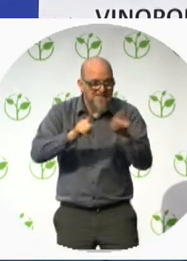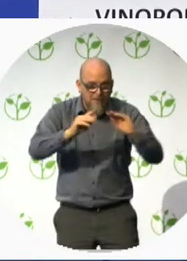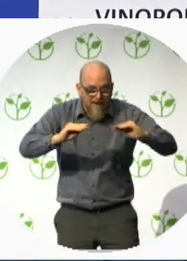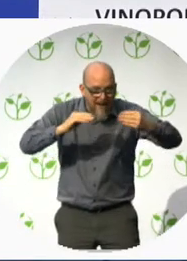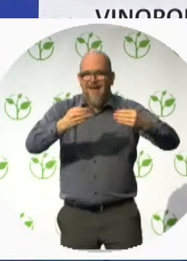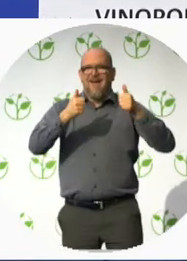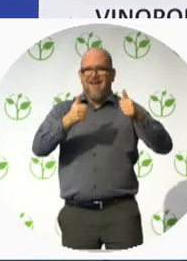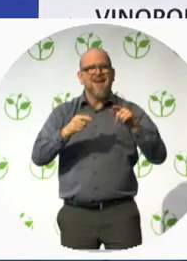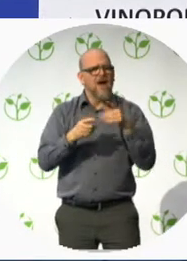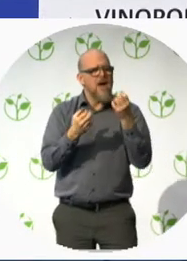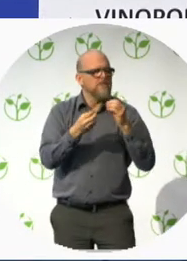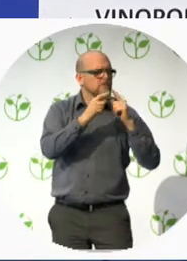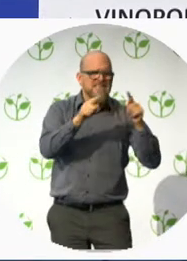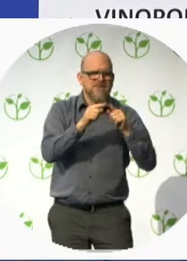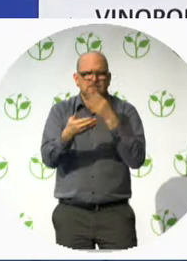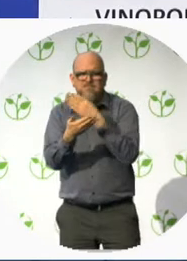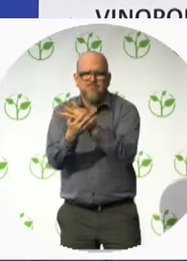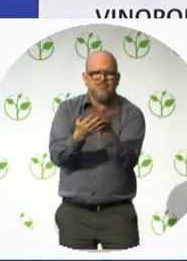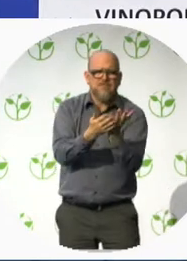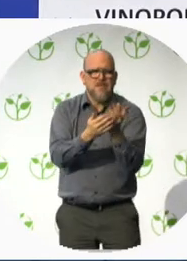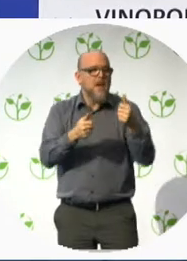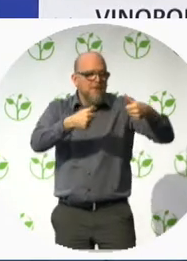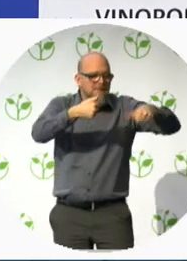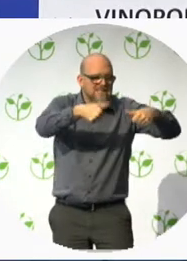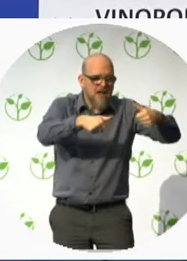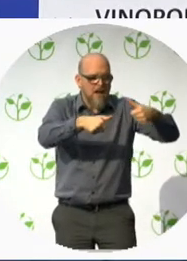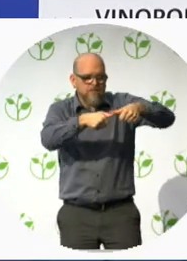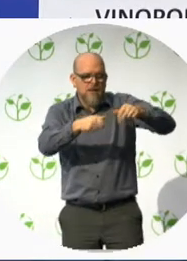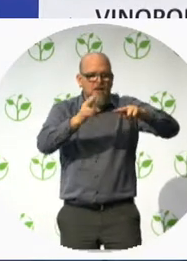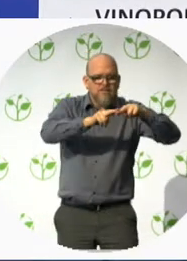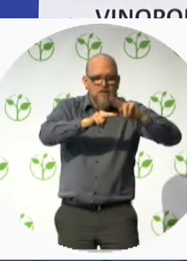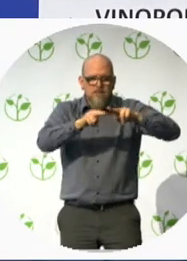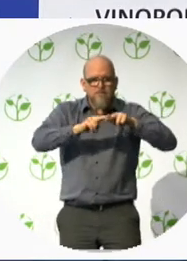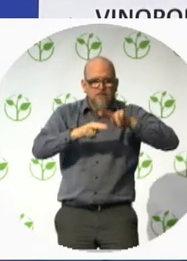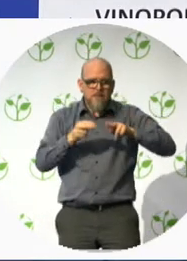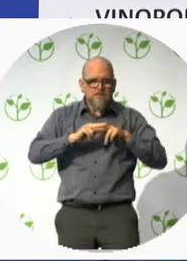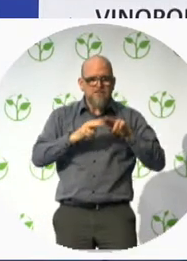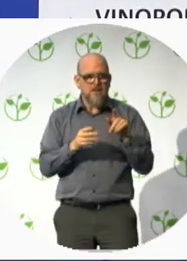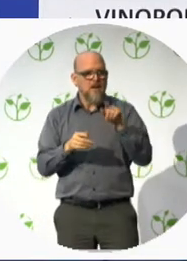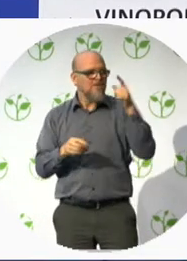some instructional techniques to help teachers use the tool efficiently.